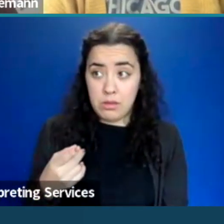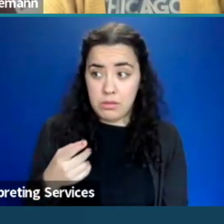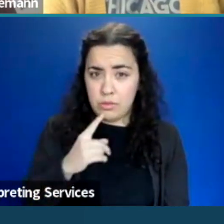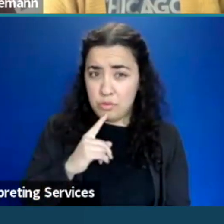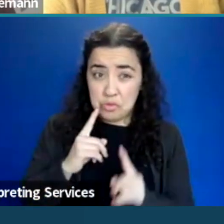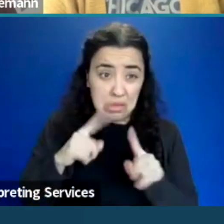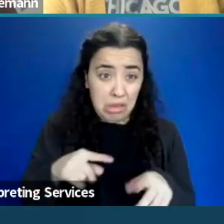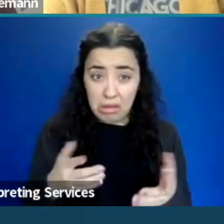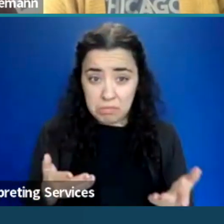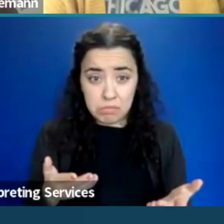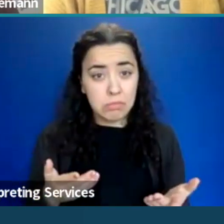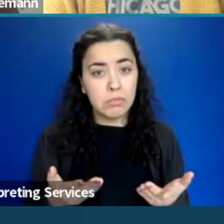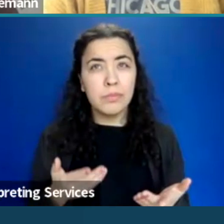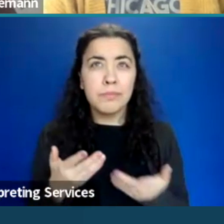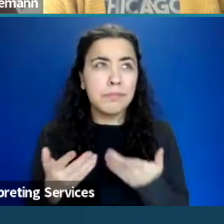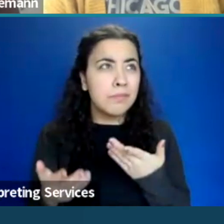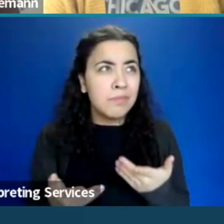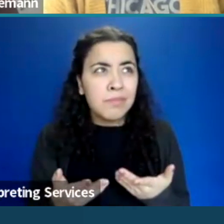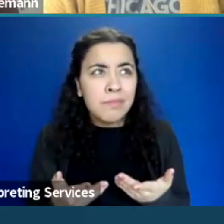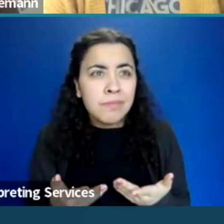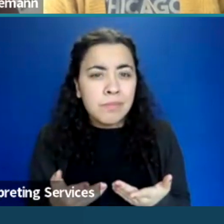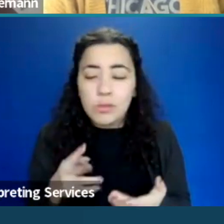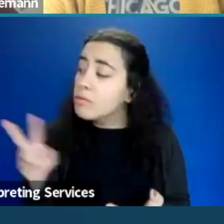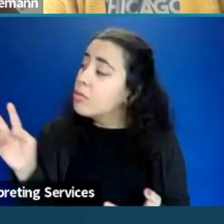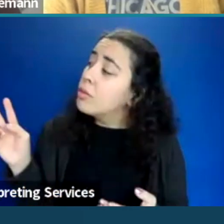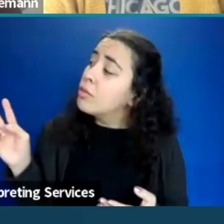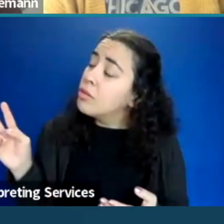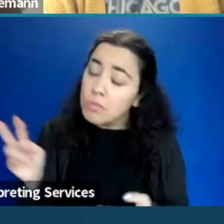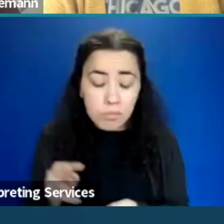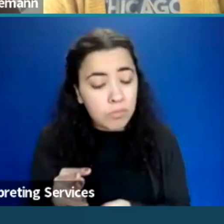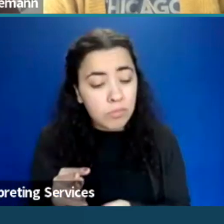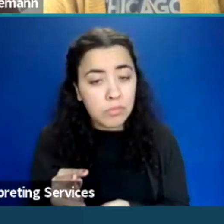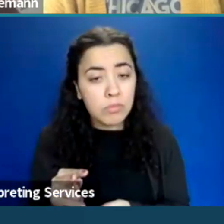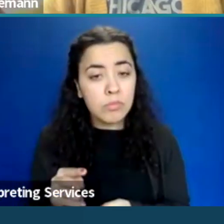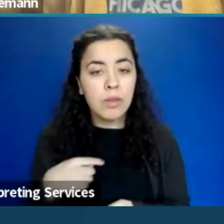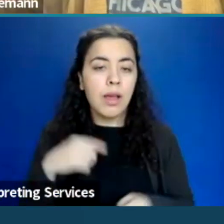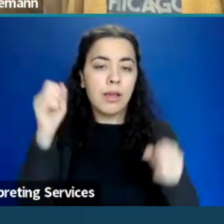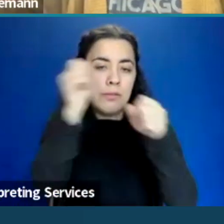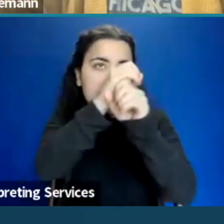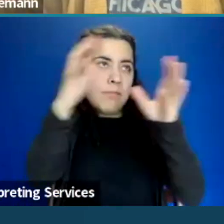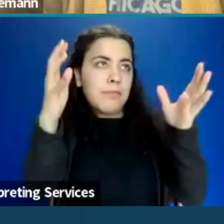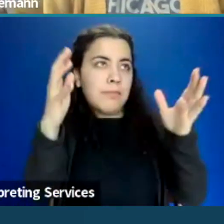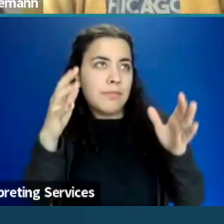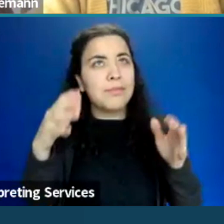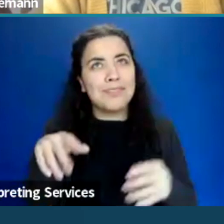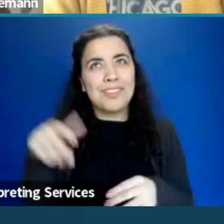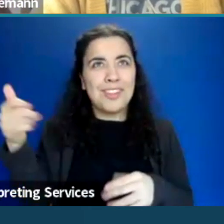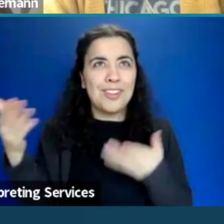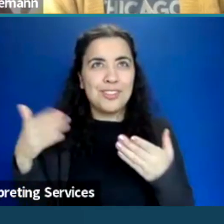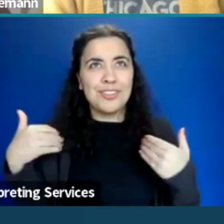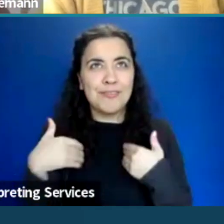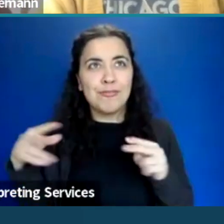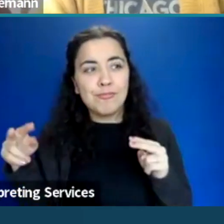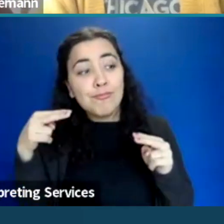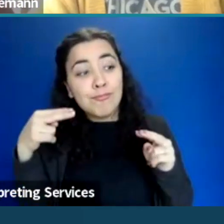mean, just to look over and, I picture them, making faces at each